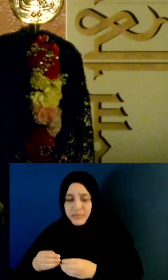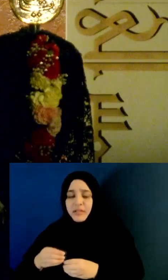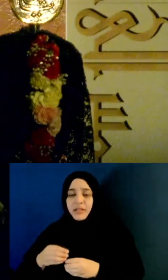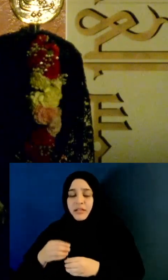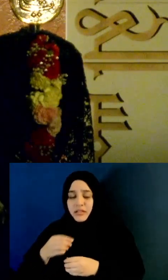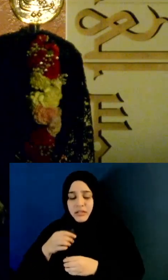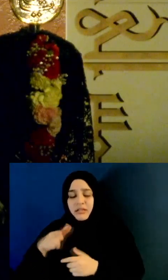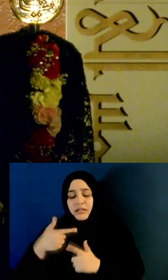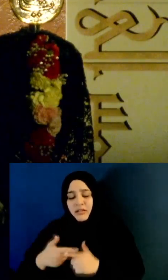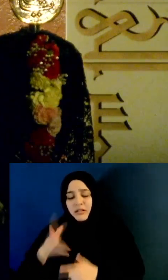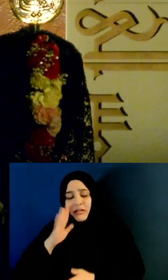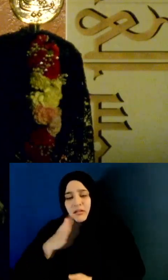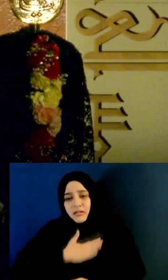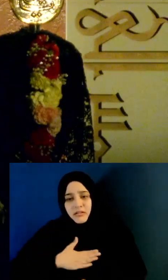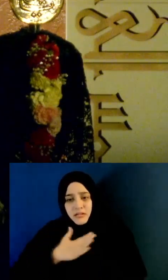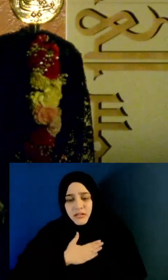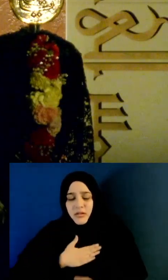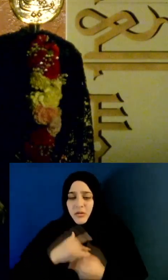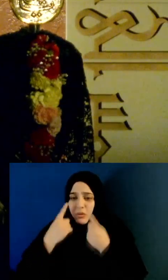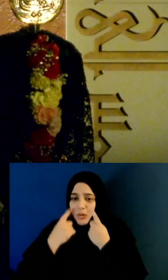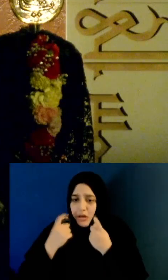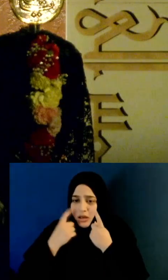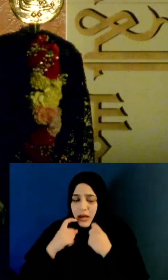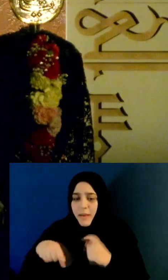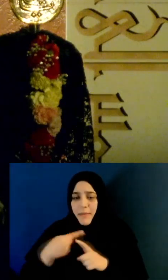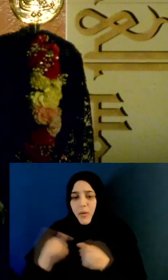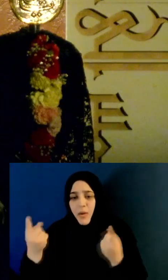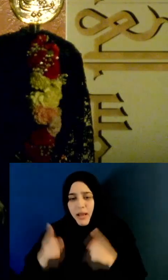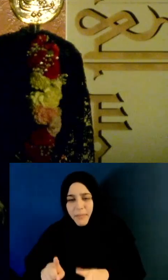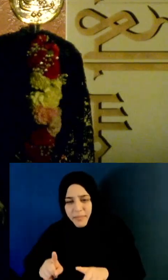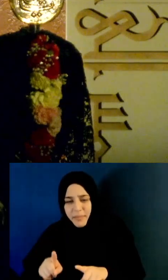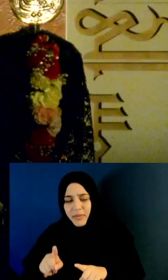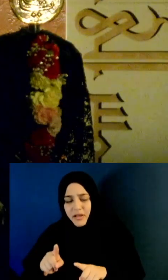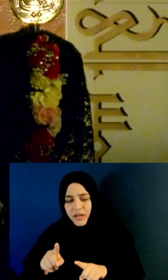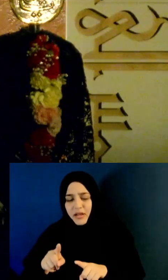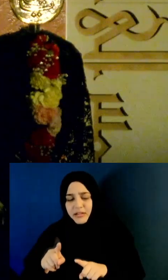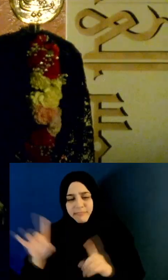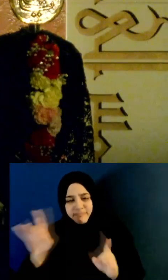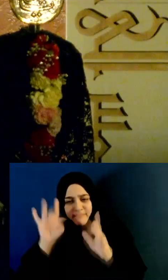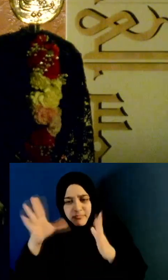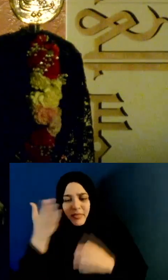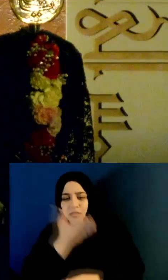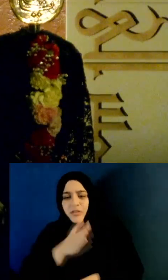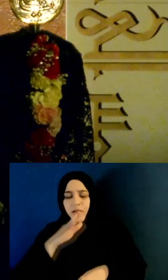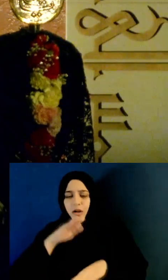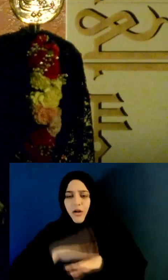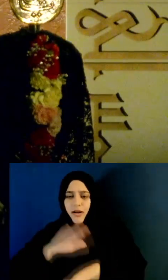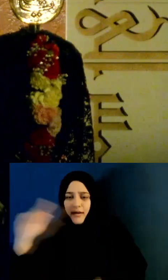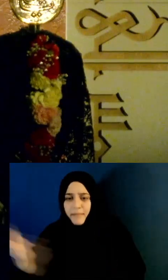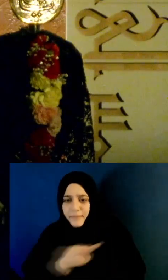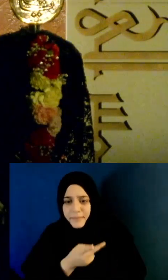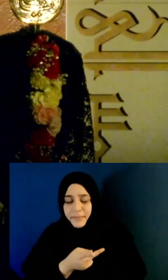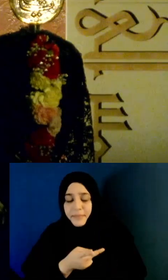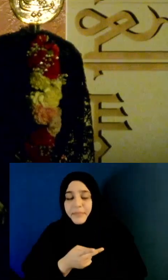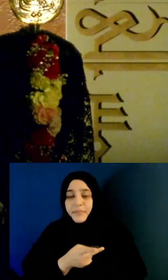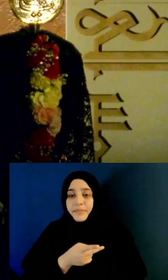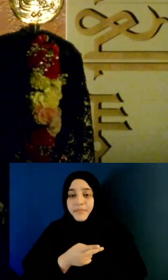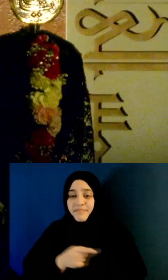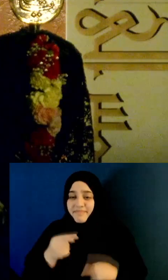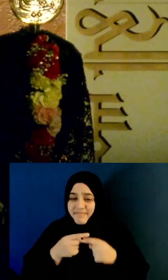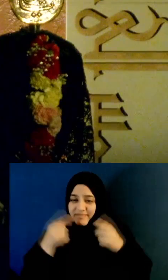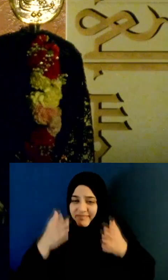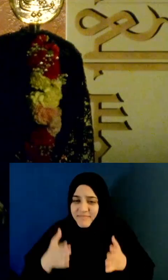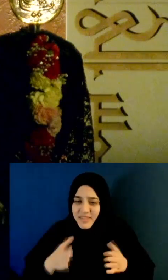tragedy of Karbala. To such an extent, the enemy, core enemy of Ahlul Bayt, Marwan ibn